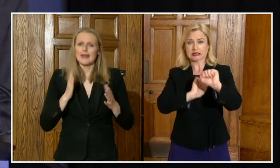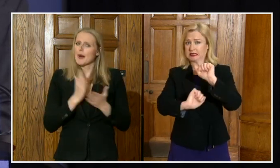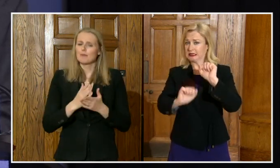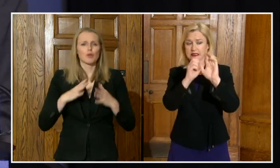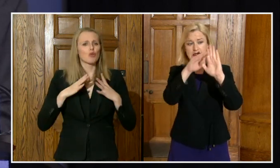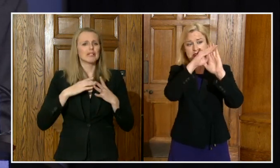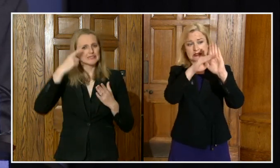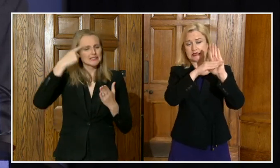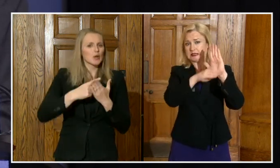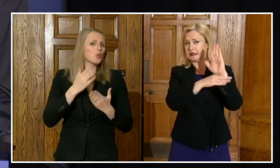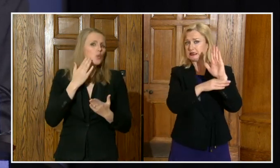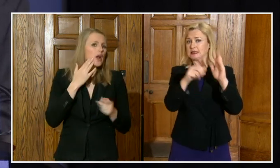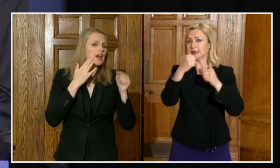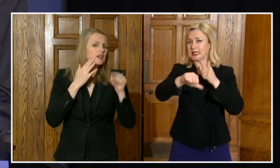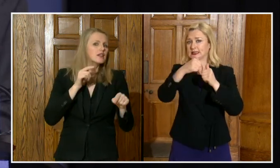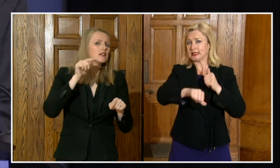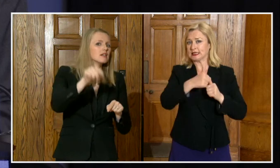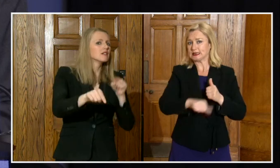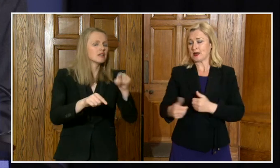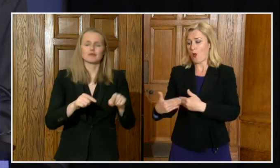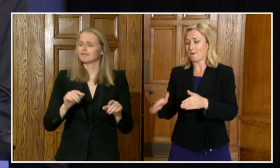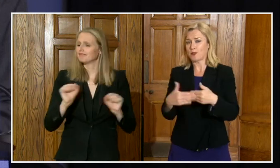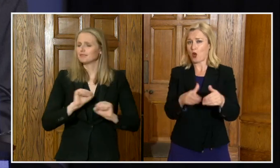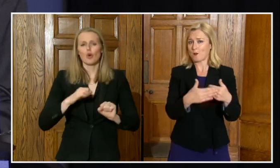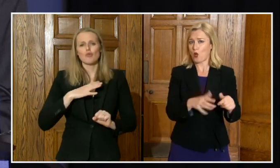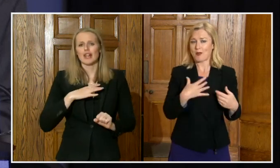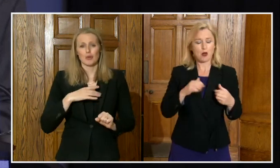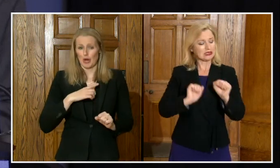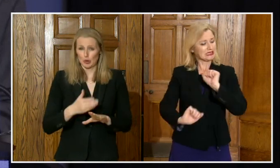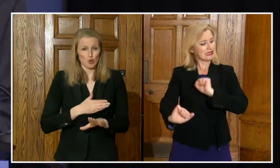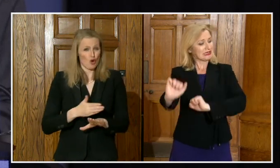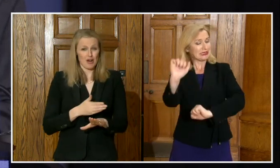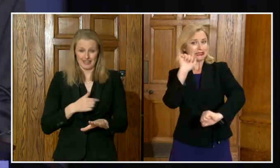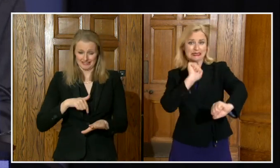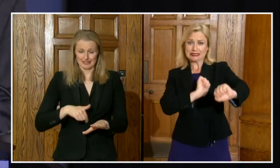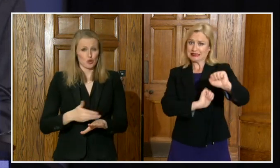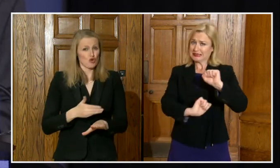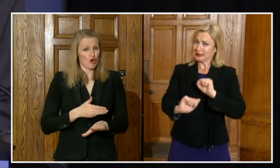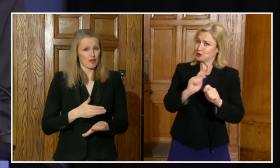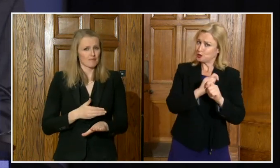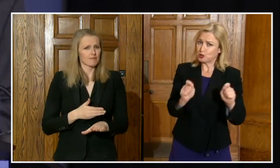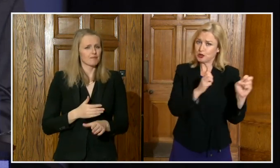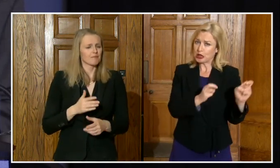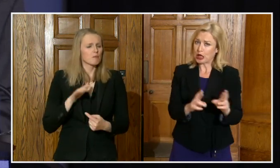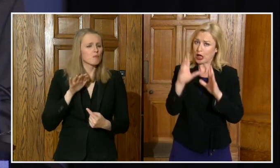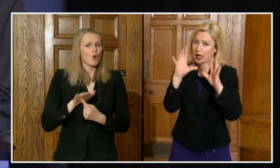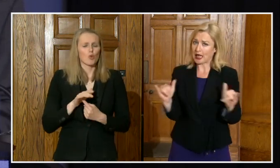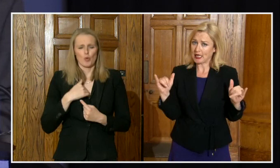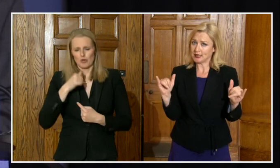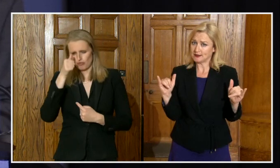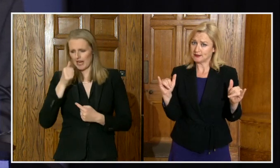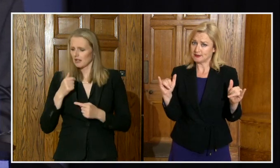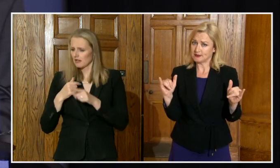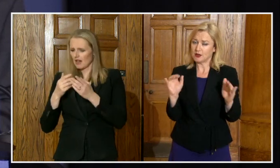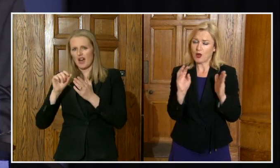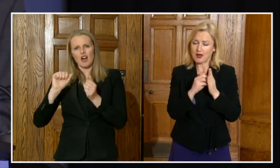those decisions prematurely. What we will need to do is carefully map our way through a